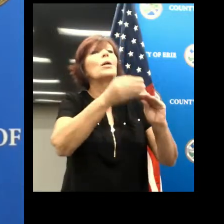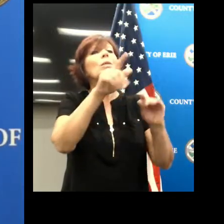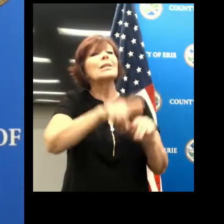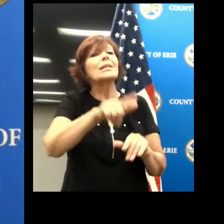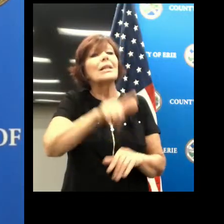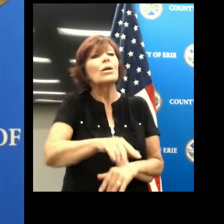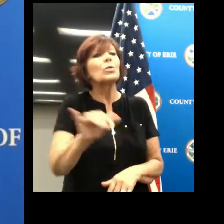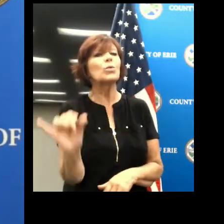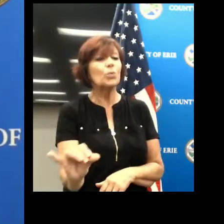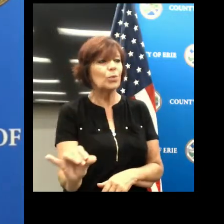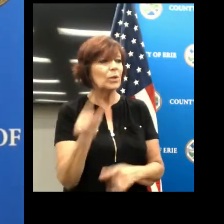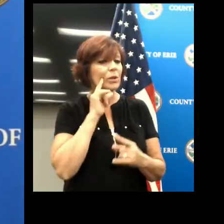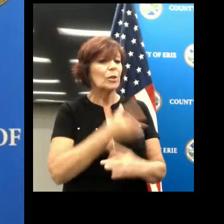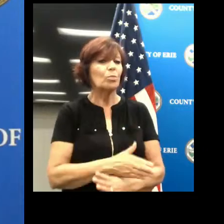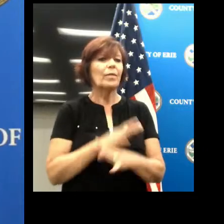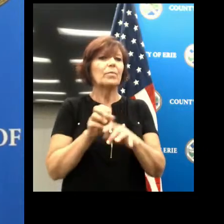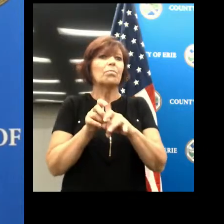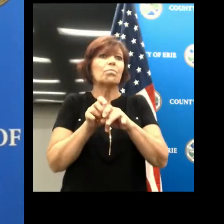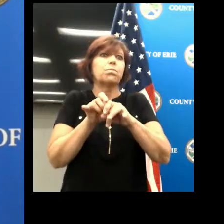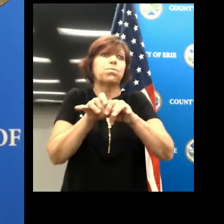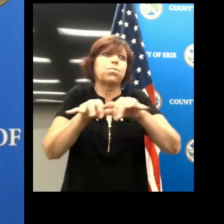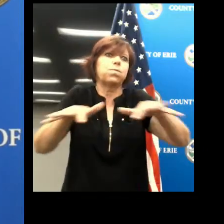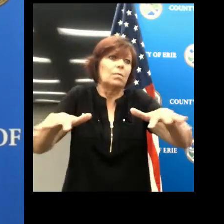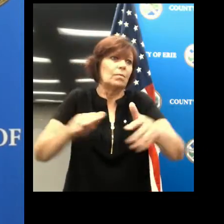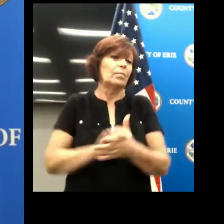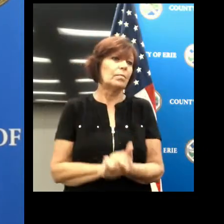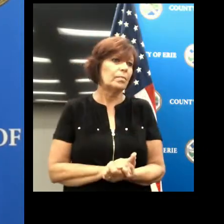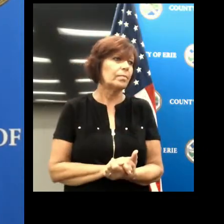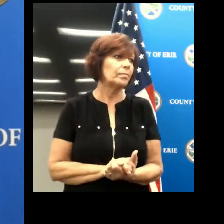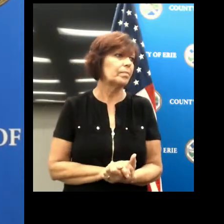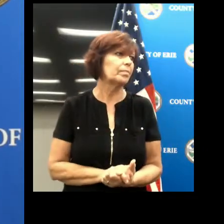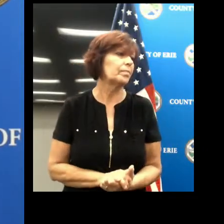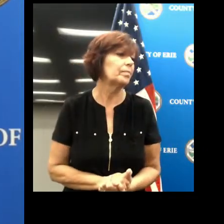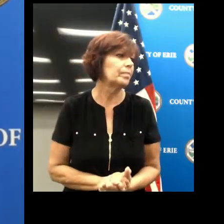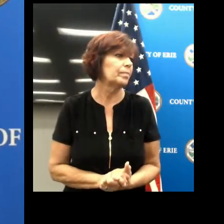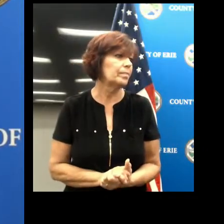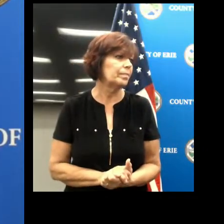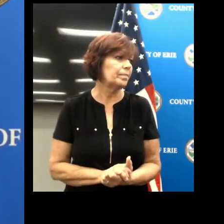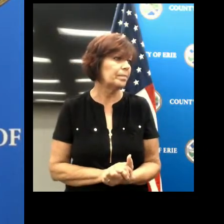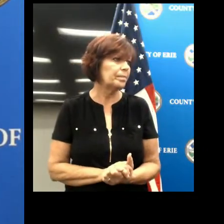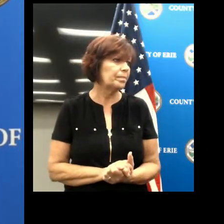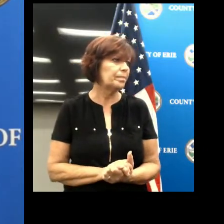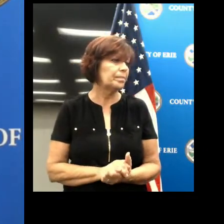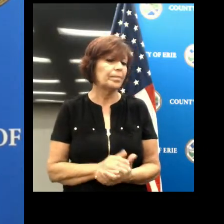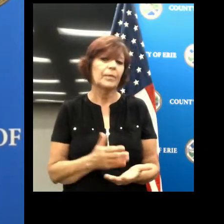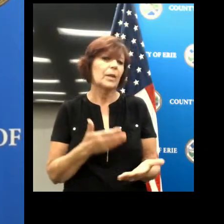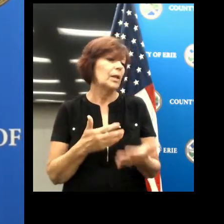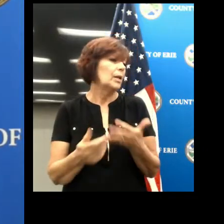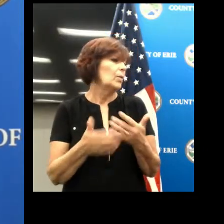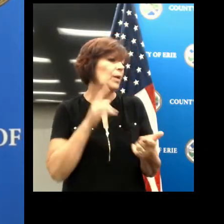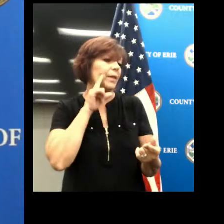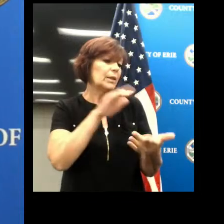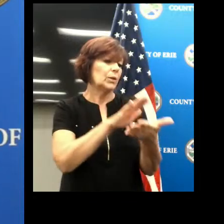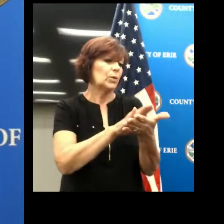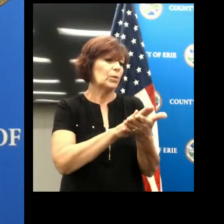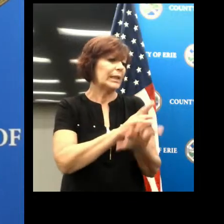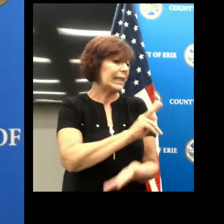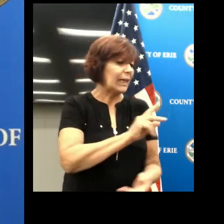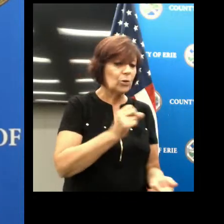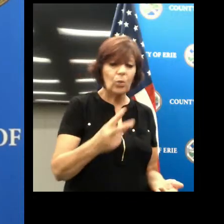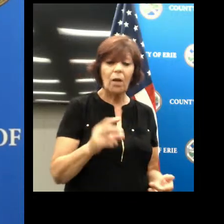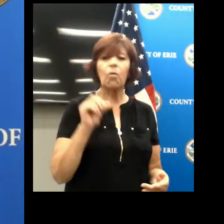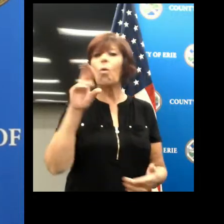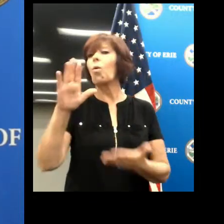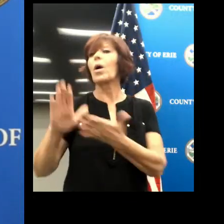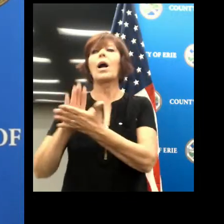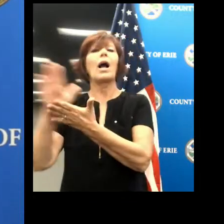down and preventing any type of transmission within those school communities, whether it be K through 12